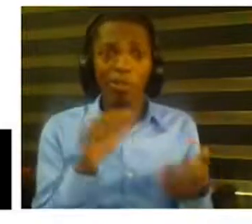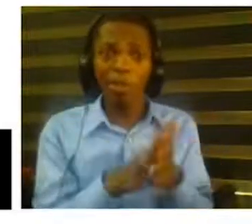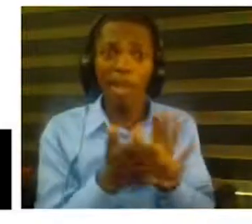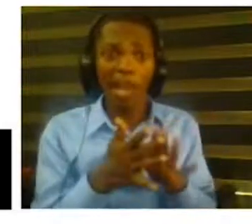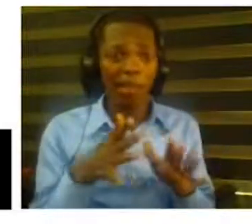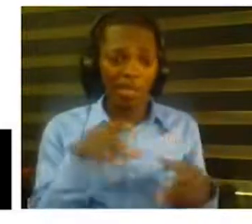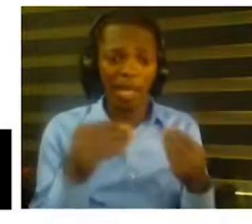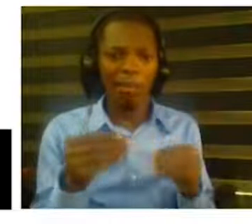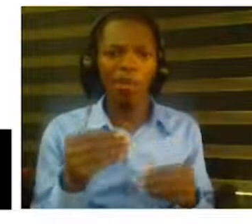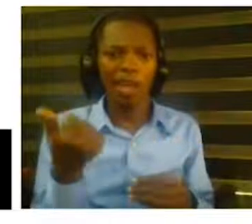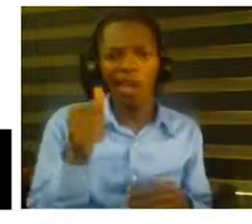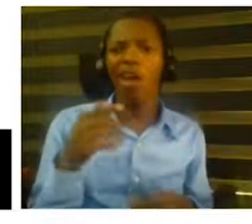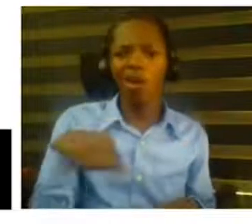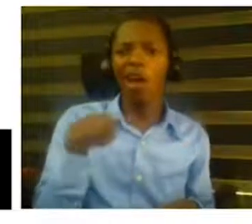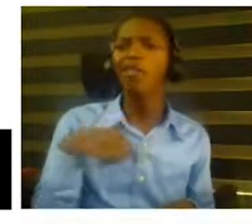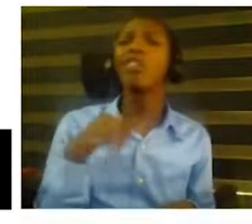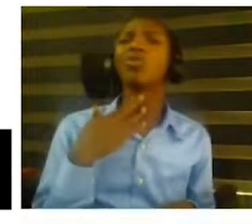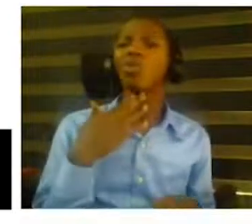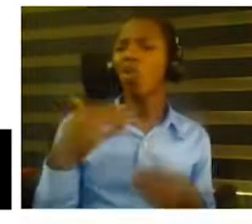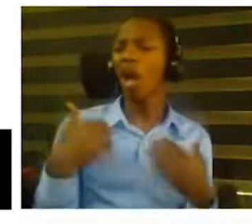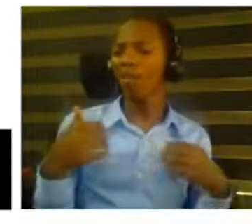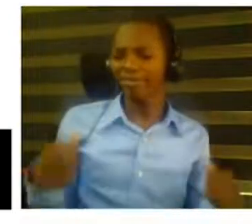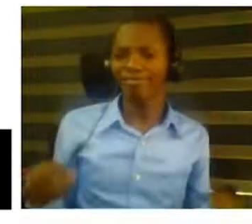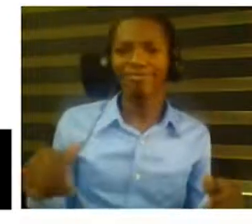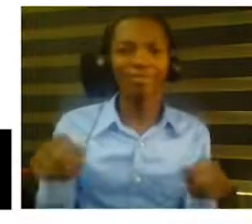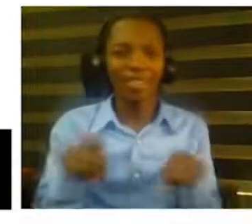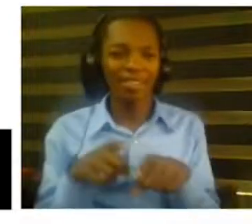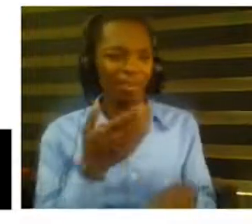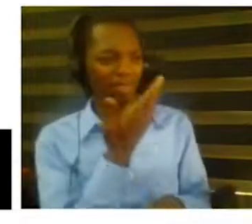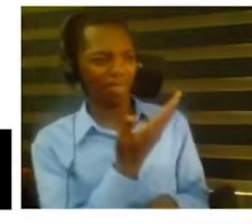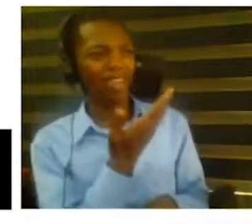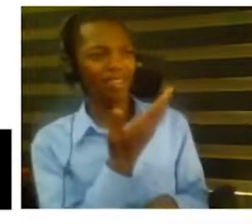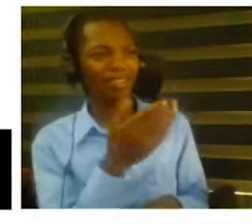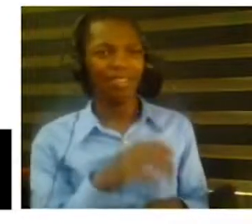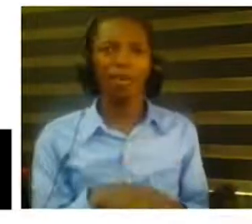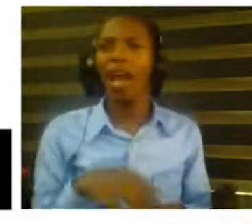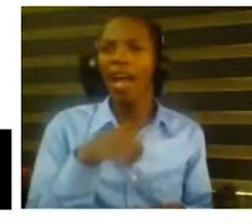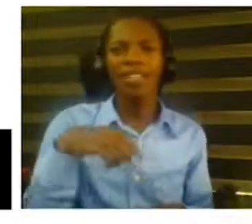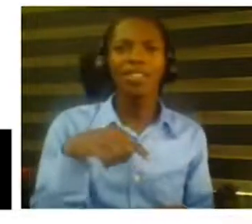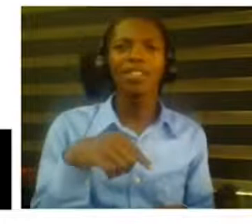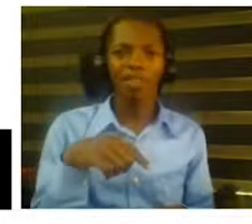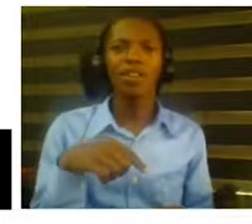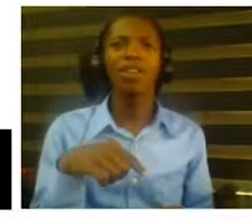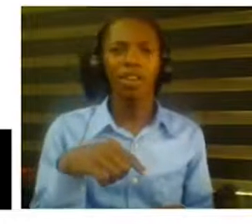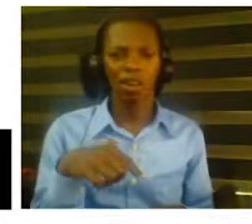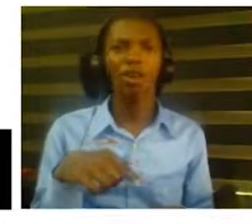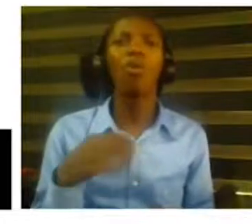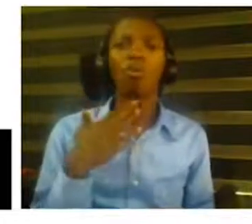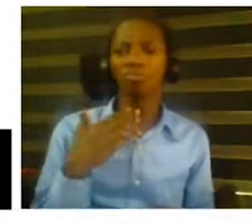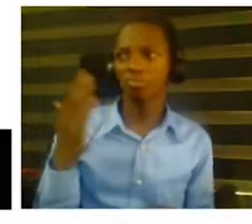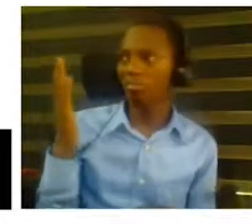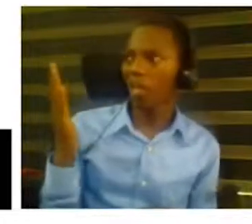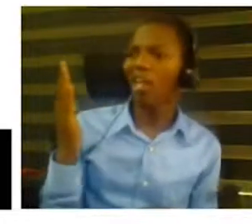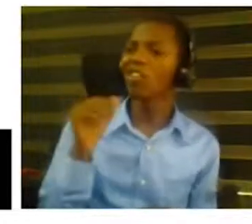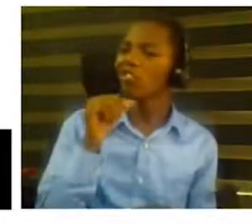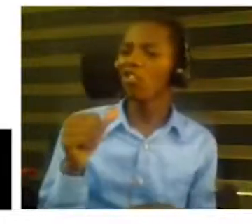our bed or in our homes? We want to use things that are aesthetic, that are not stigmatizing, that are not separate, that are